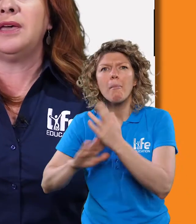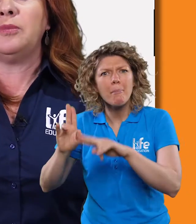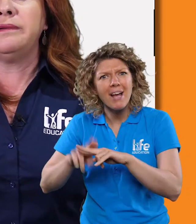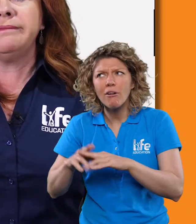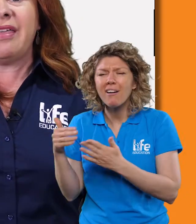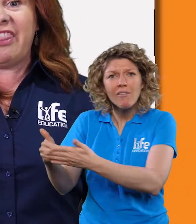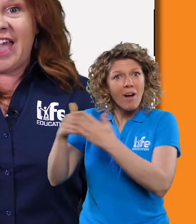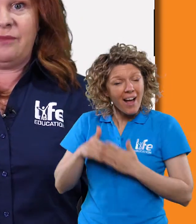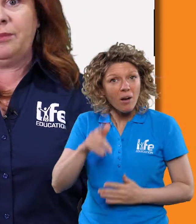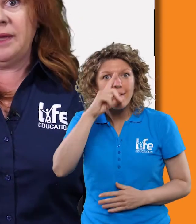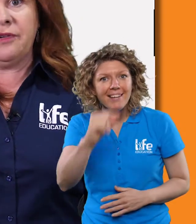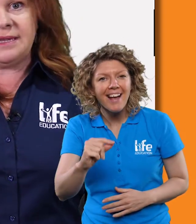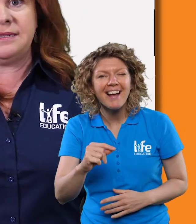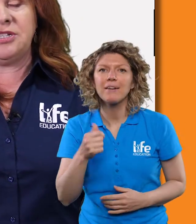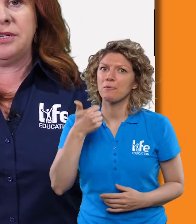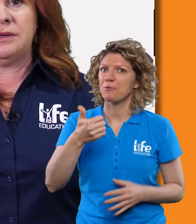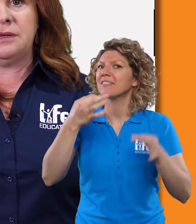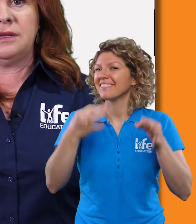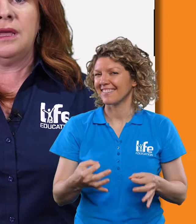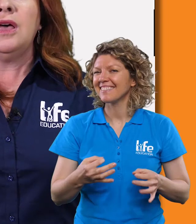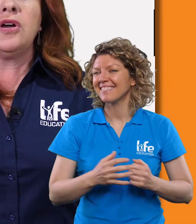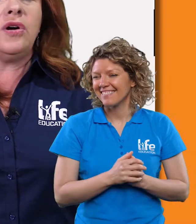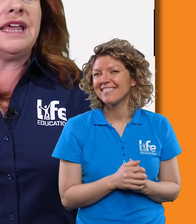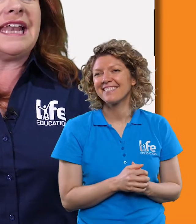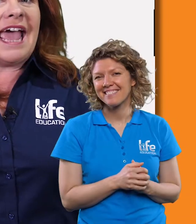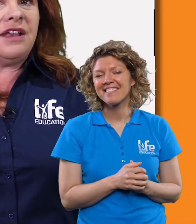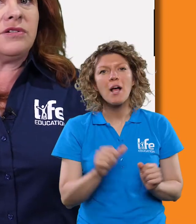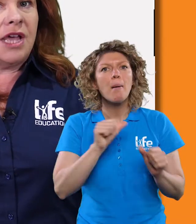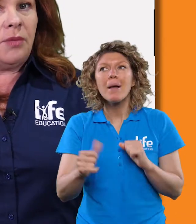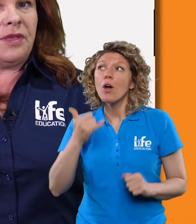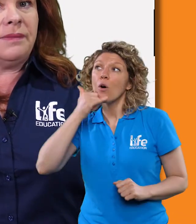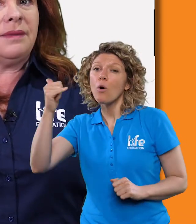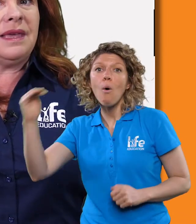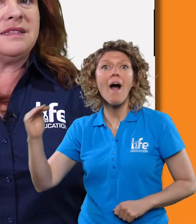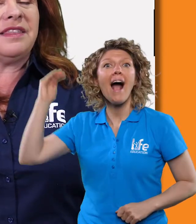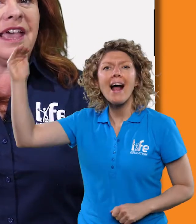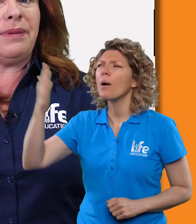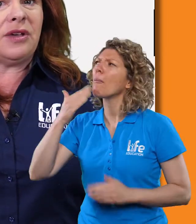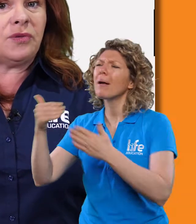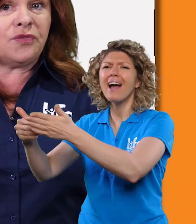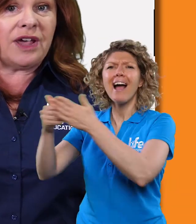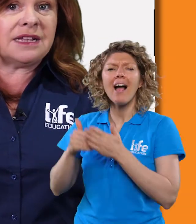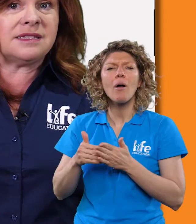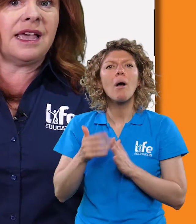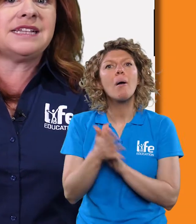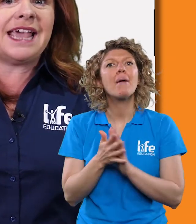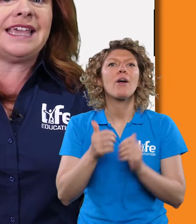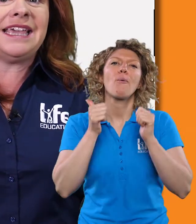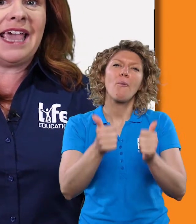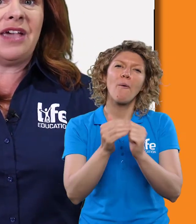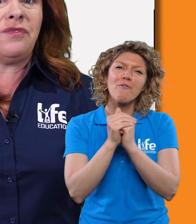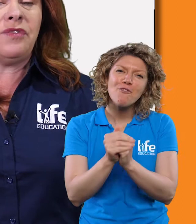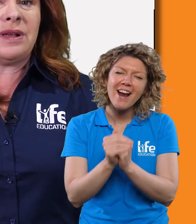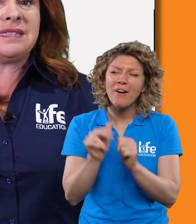get some help. That would be a great decision. Calling an adult to help them means that they are being good friends and